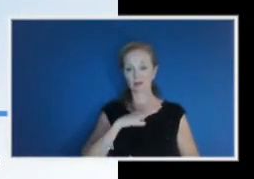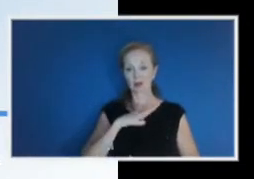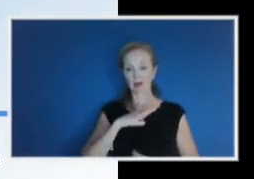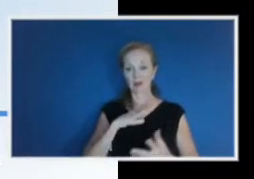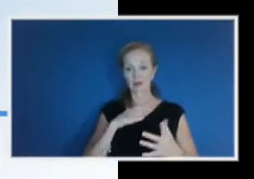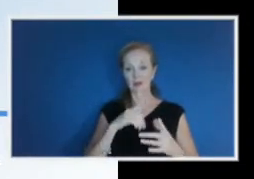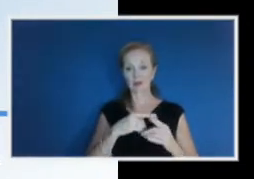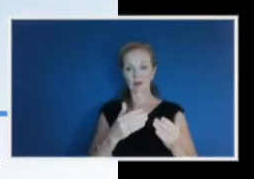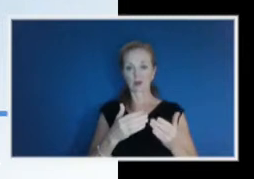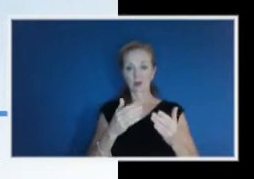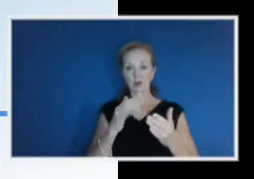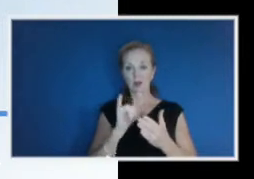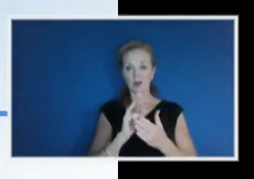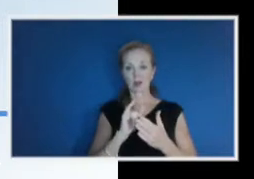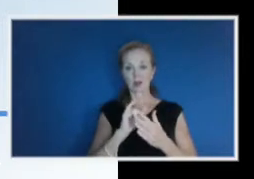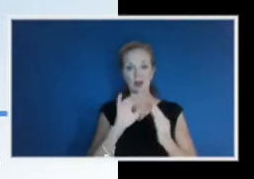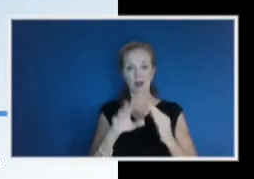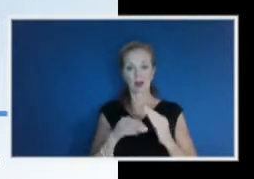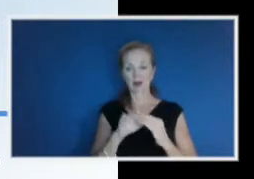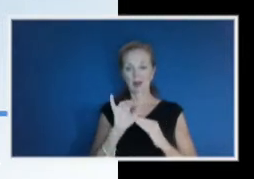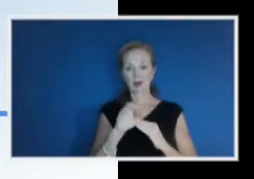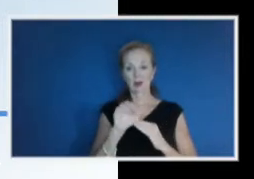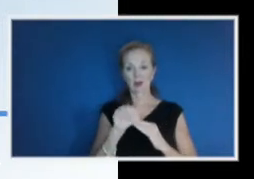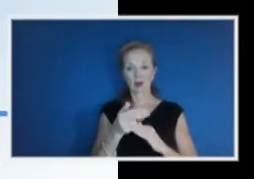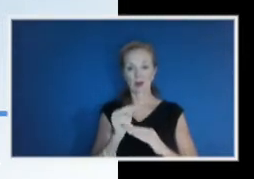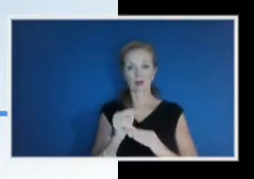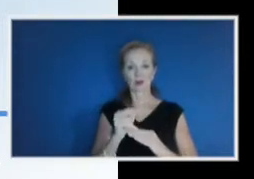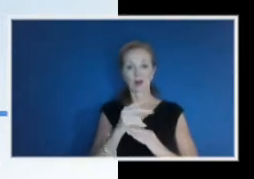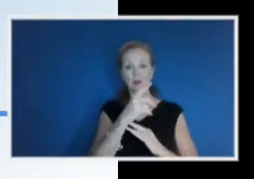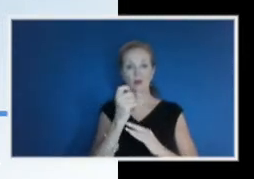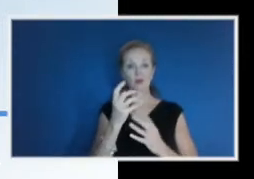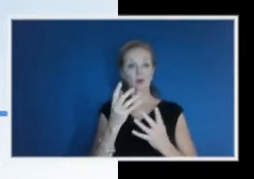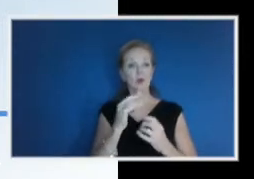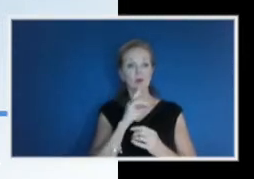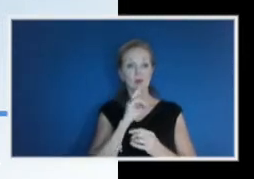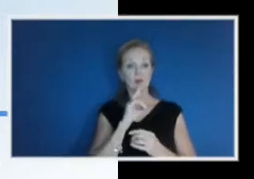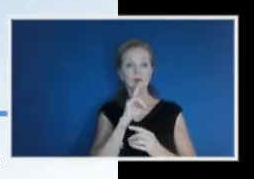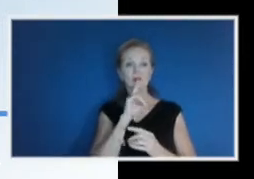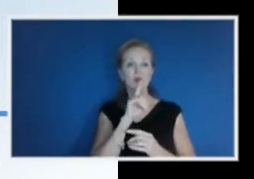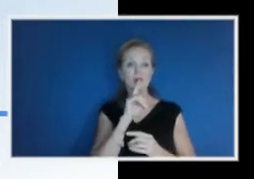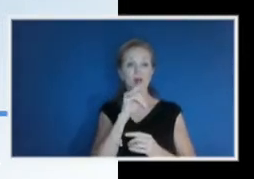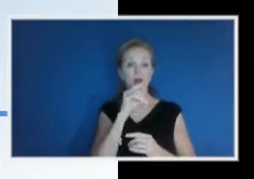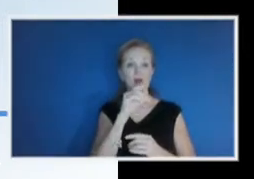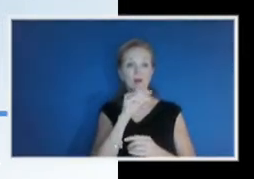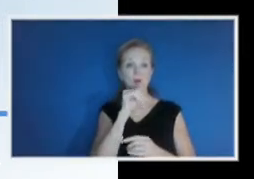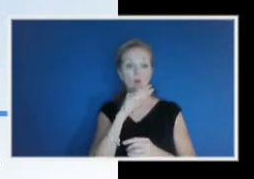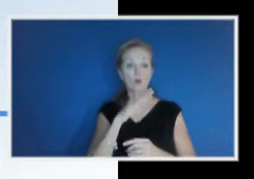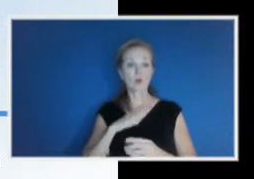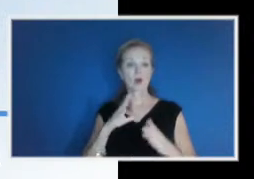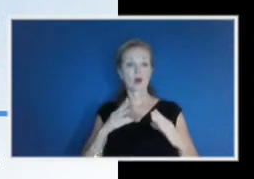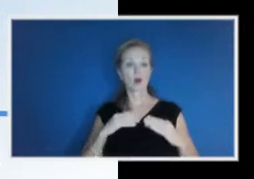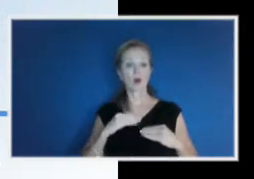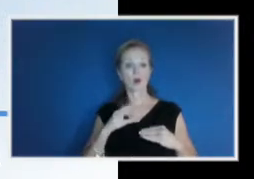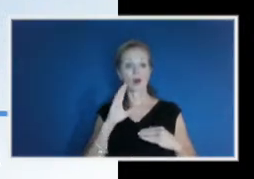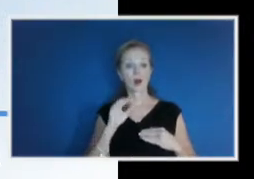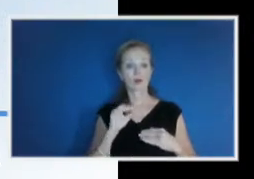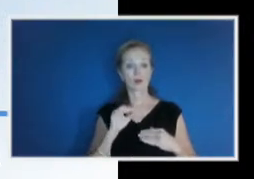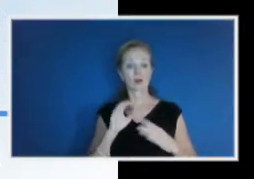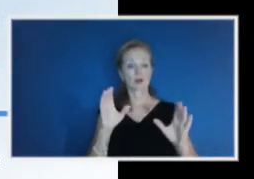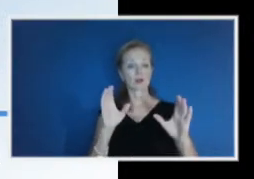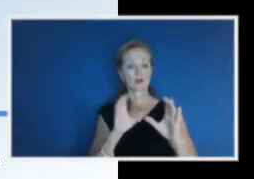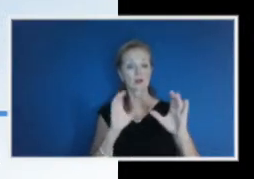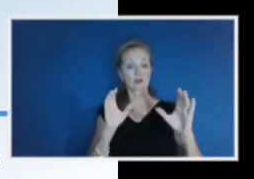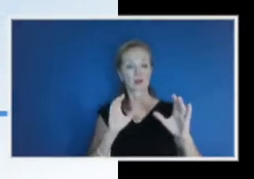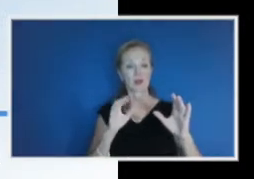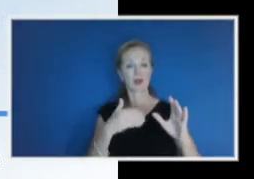suggesting not adding that on because we want to be sure that minority and women-owned firms that are certified have